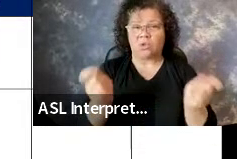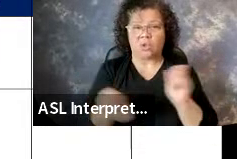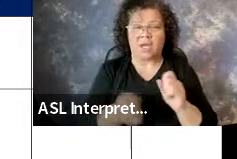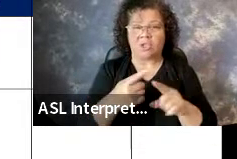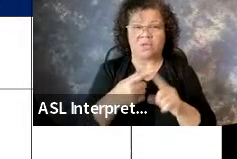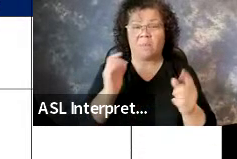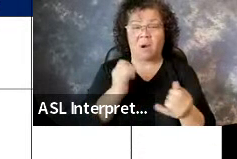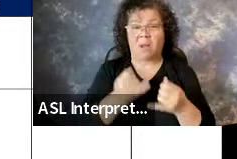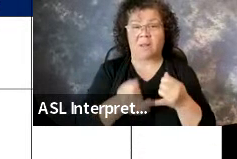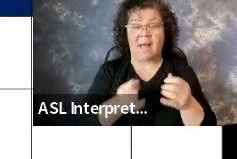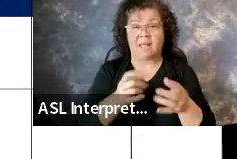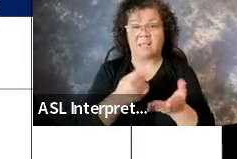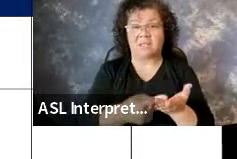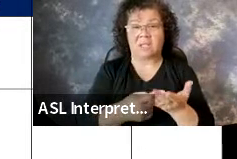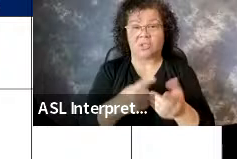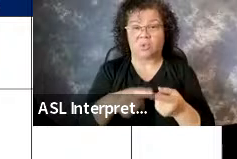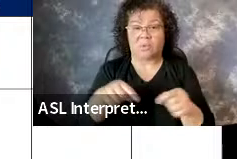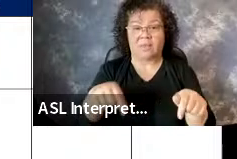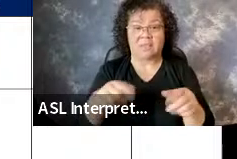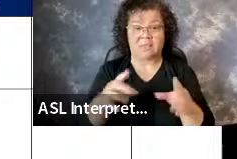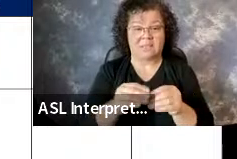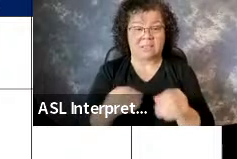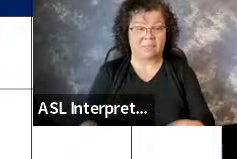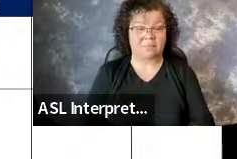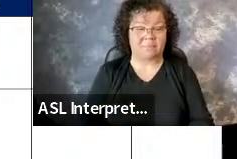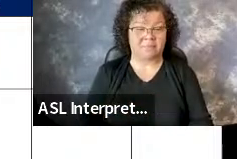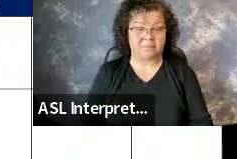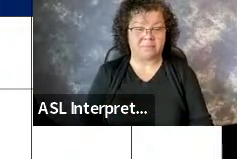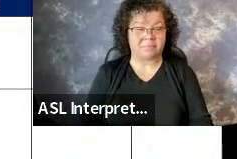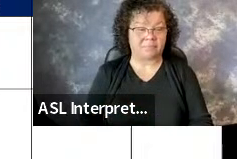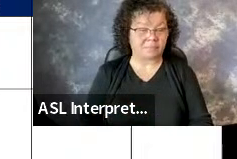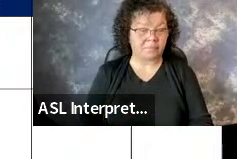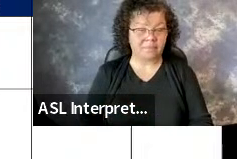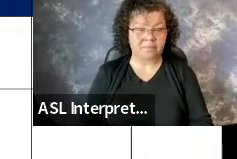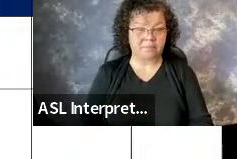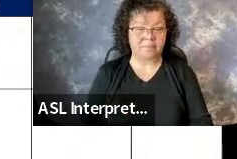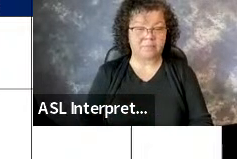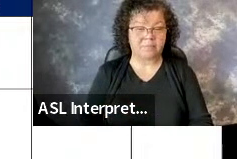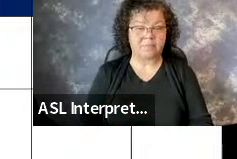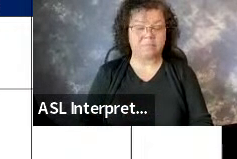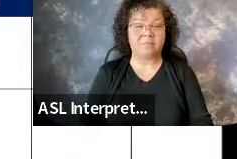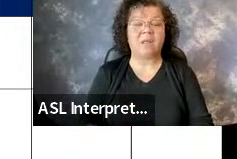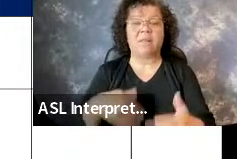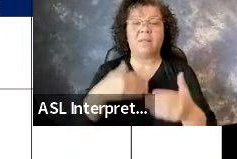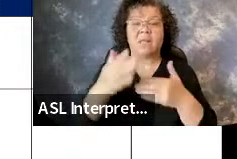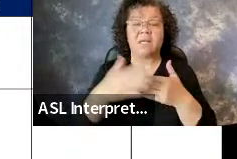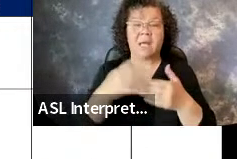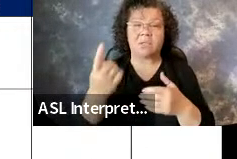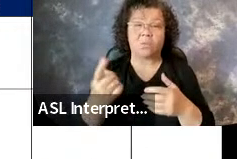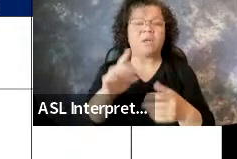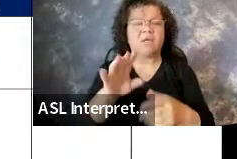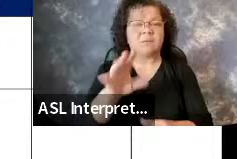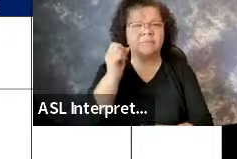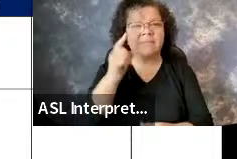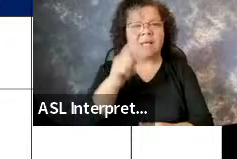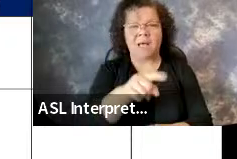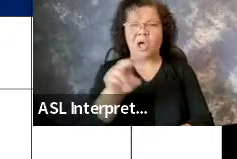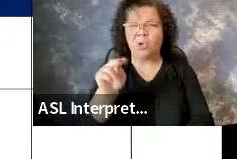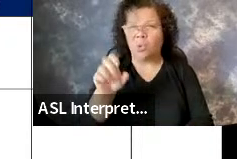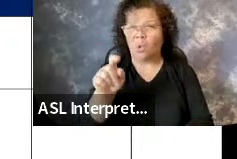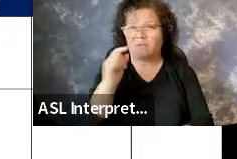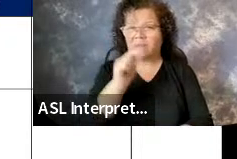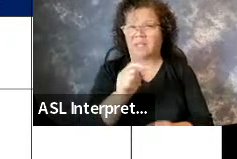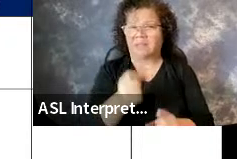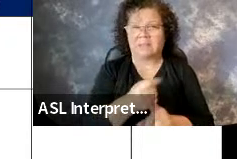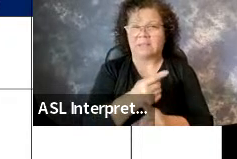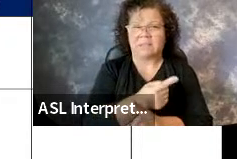last discussion to this one. For the next, one that you will, a note for this is that